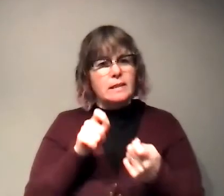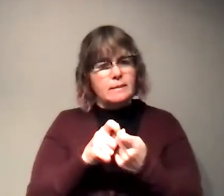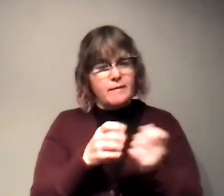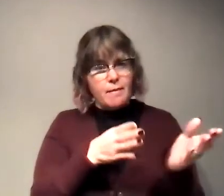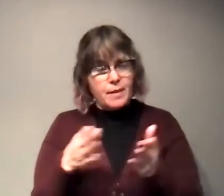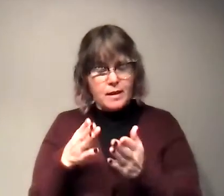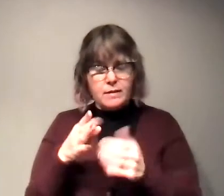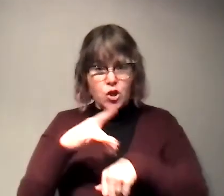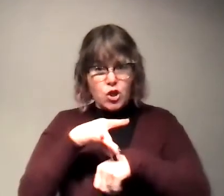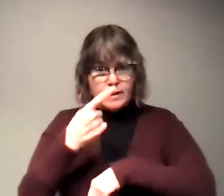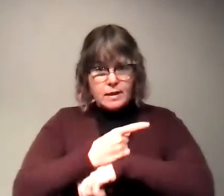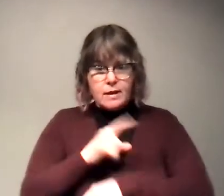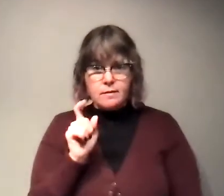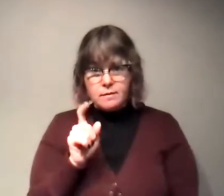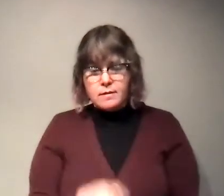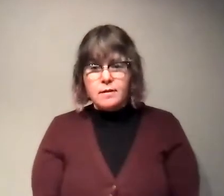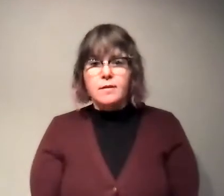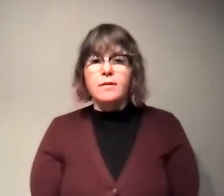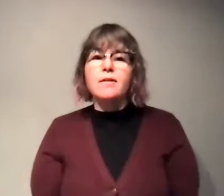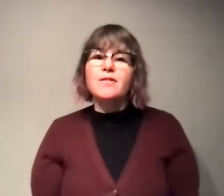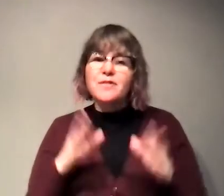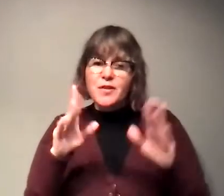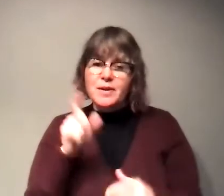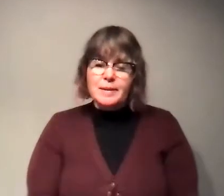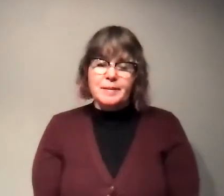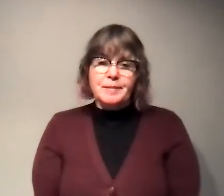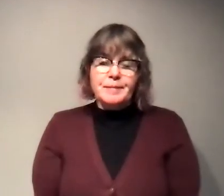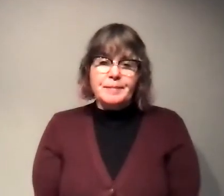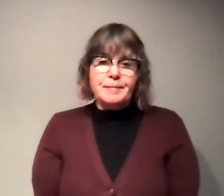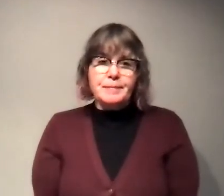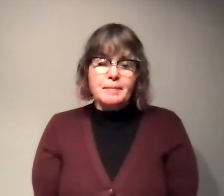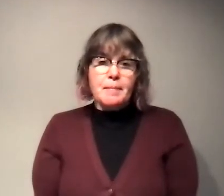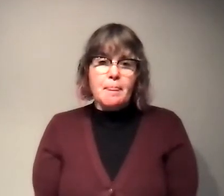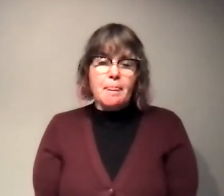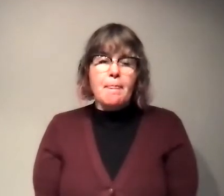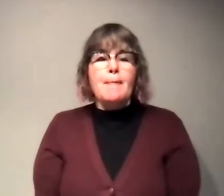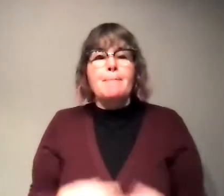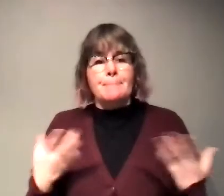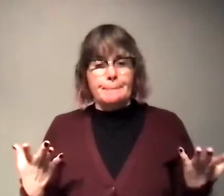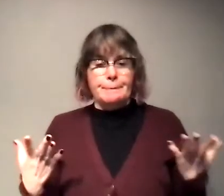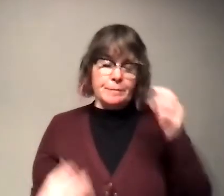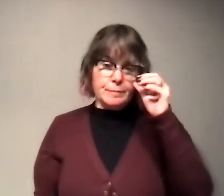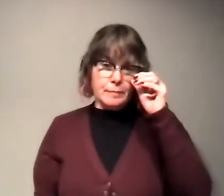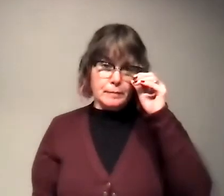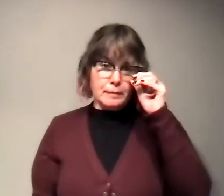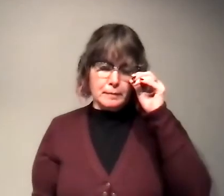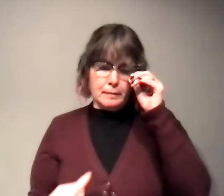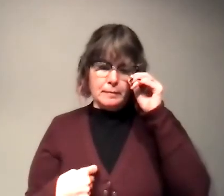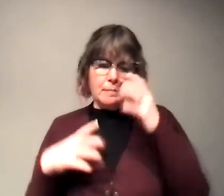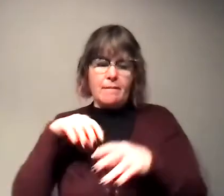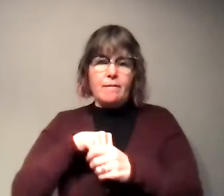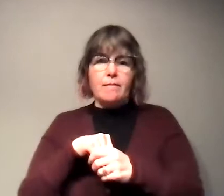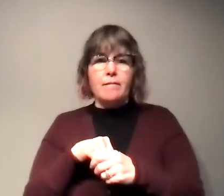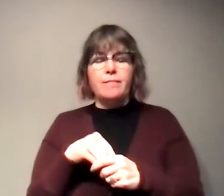Day? Oh, that's a great question. Well, actually, I'm involved with the